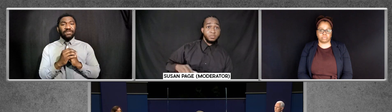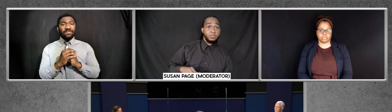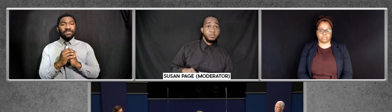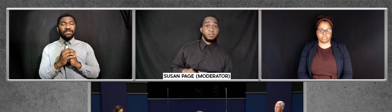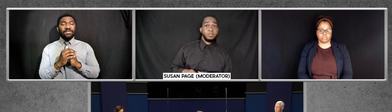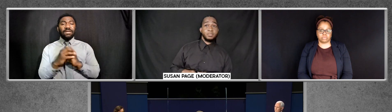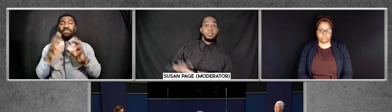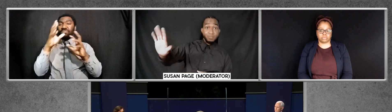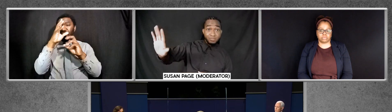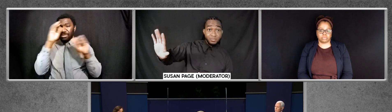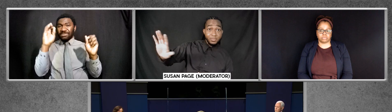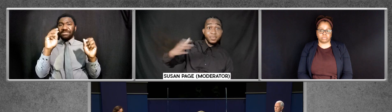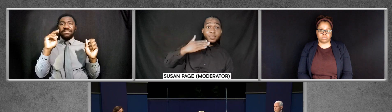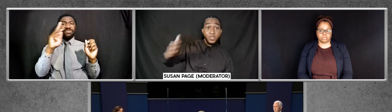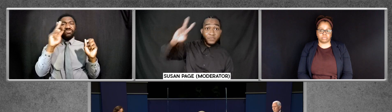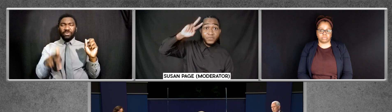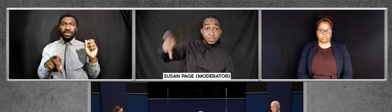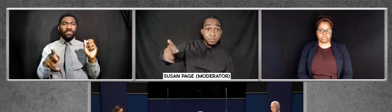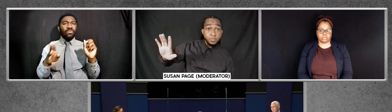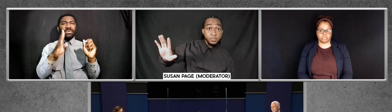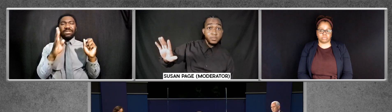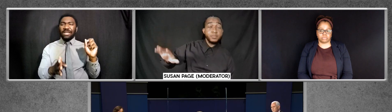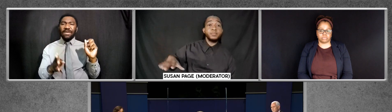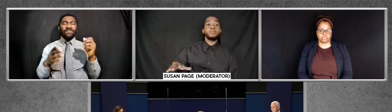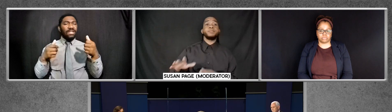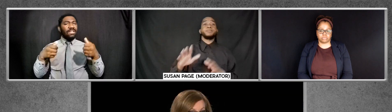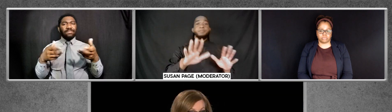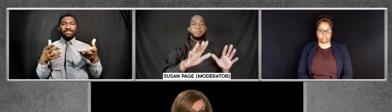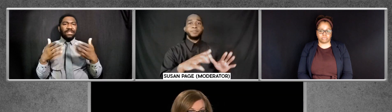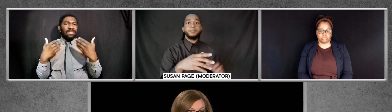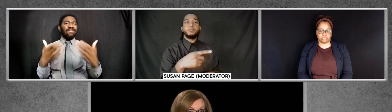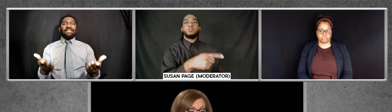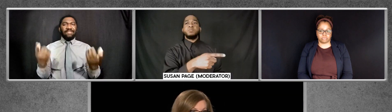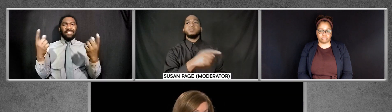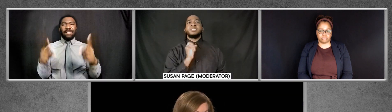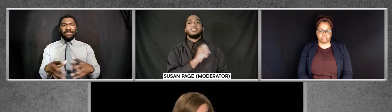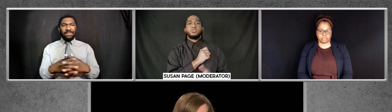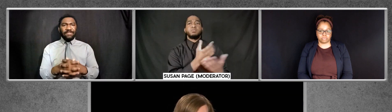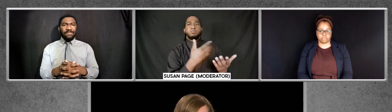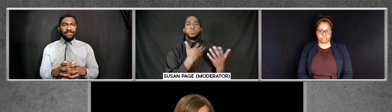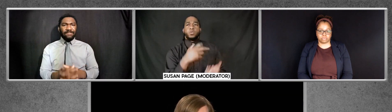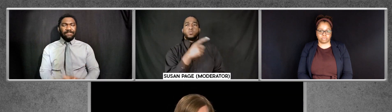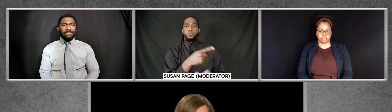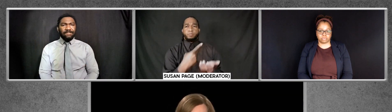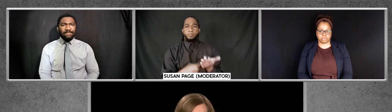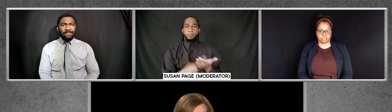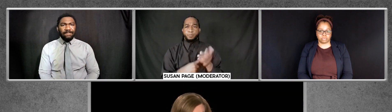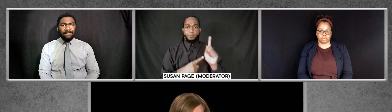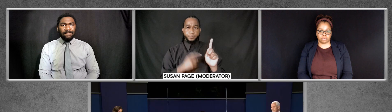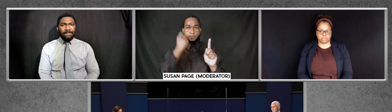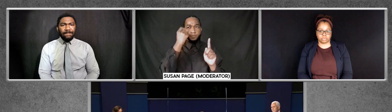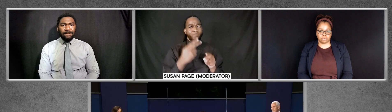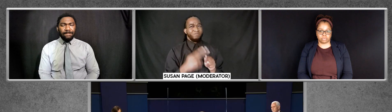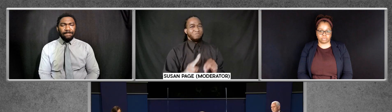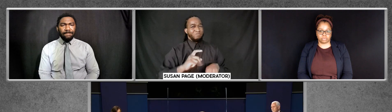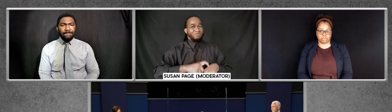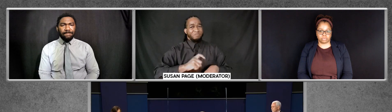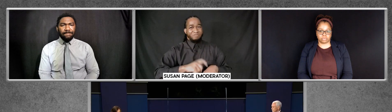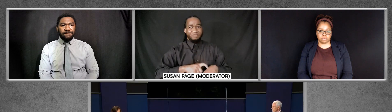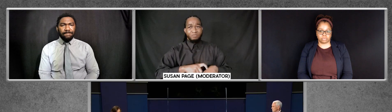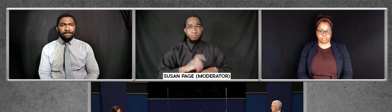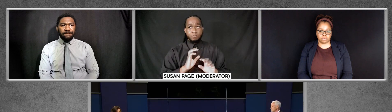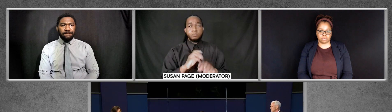Thank you, Vice President take Pence. action. I would like to give Senator Harris a chance to respond, but not at such great length because, of course, there are other topics we want to talk about. But I would